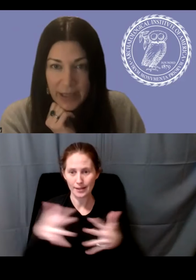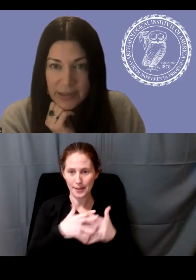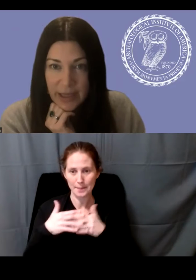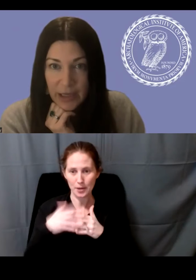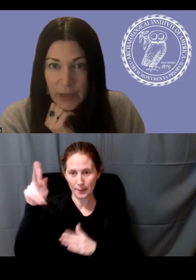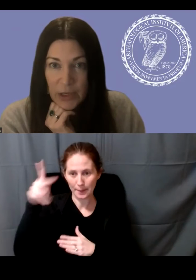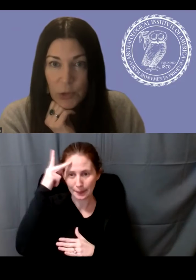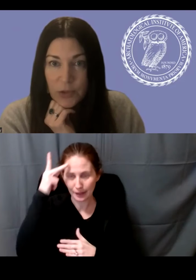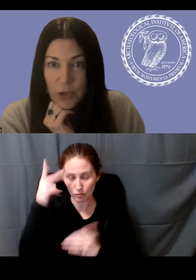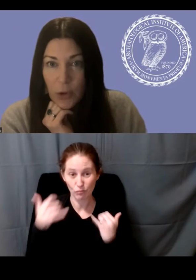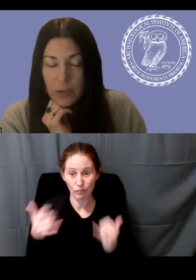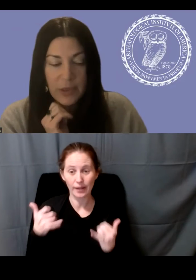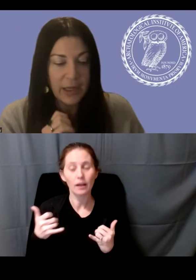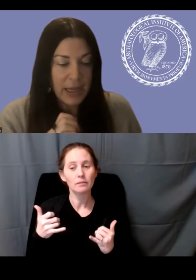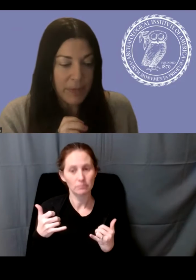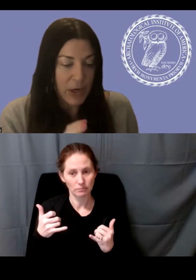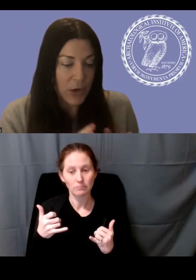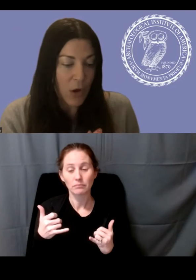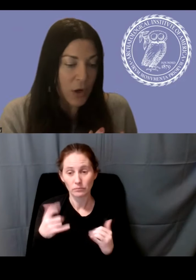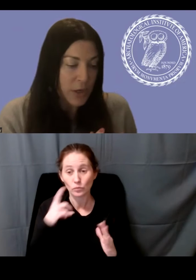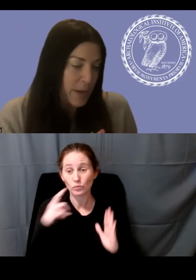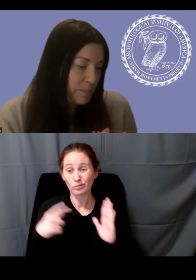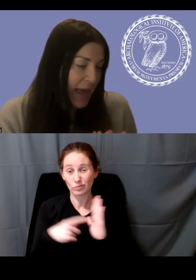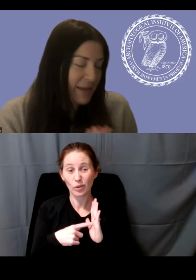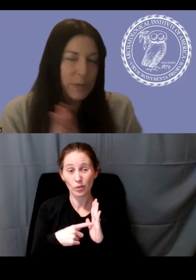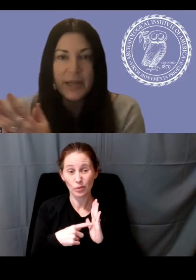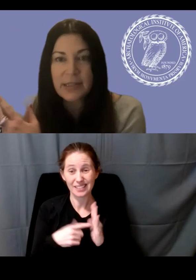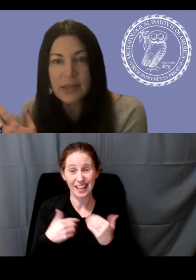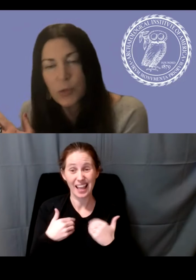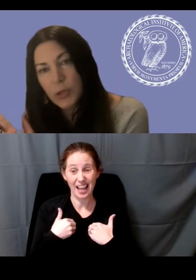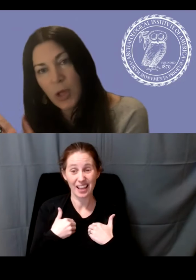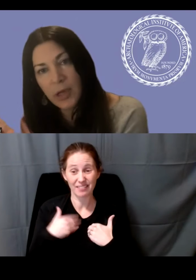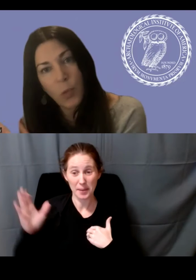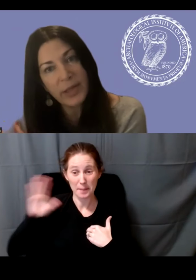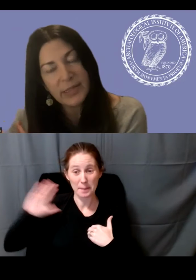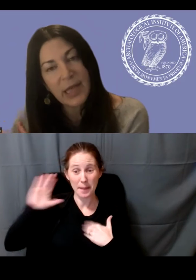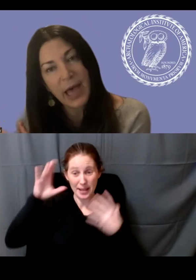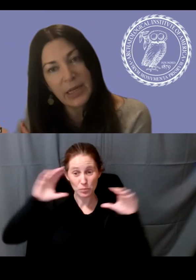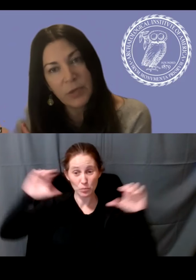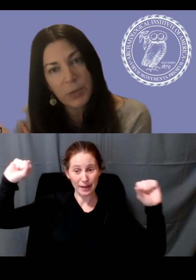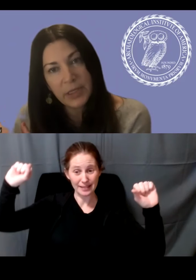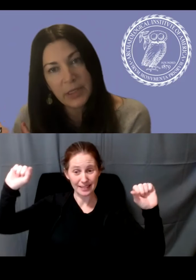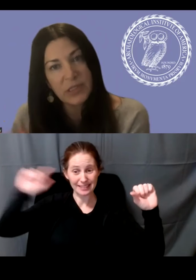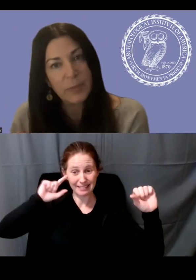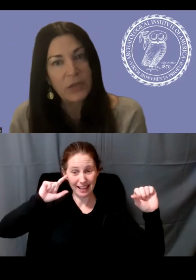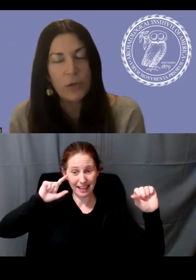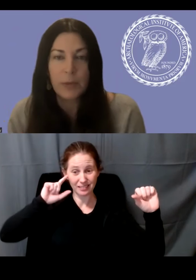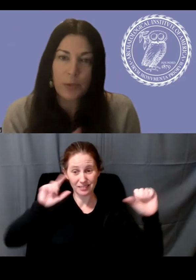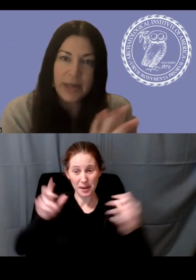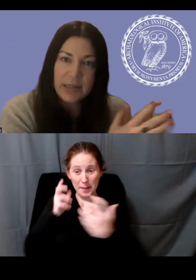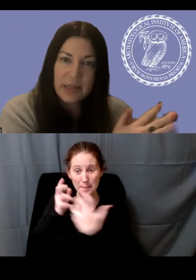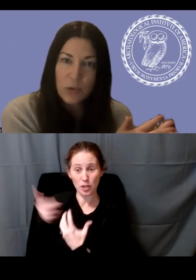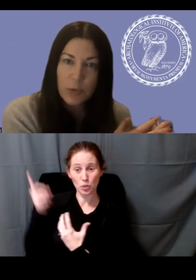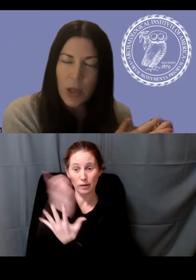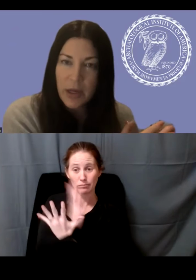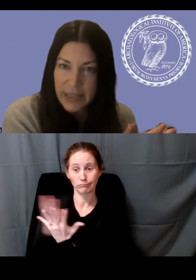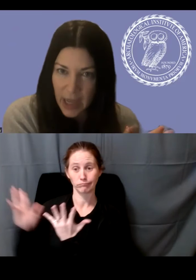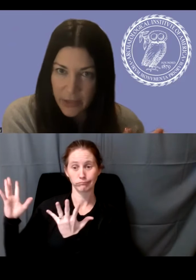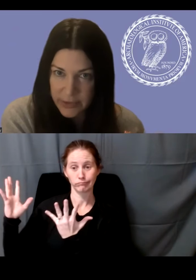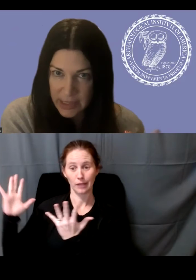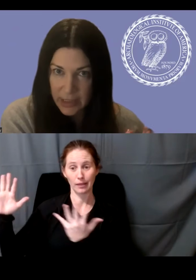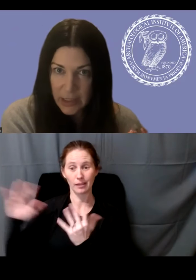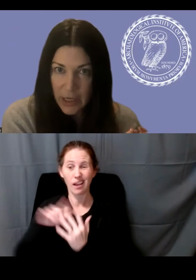political landscape, you will note that there are past presidents who belong on one side of the political spectrum and presidents who belong